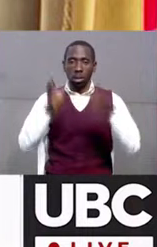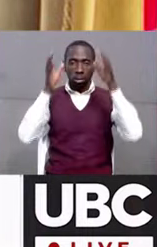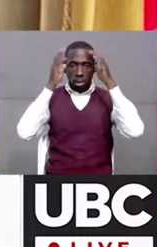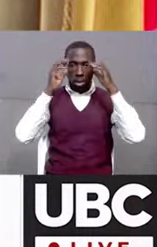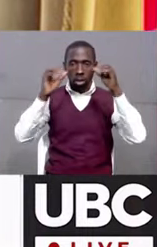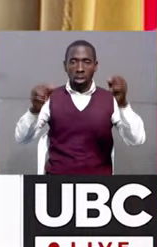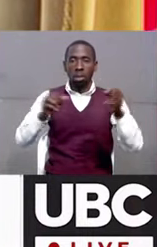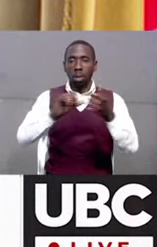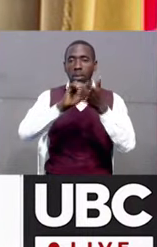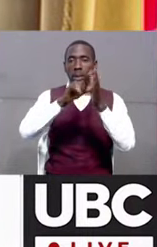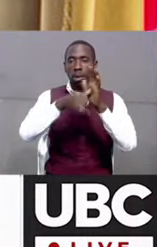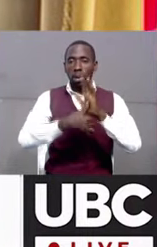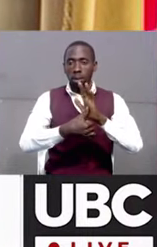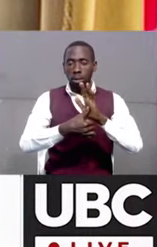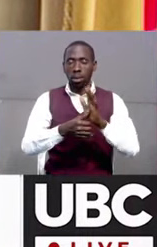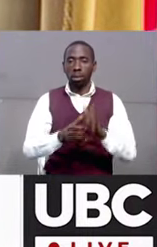Affairs.